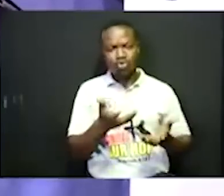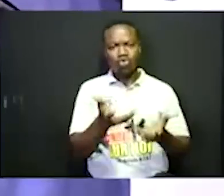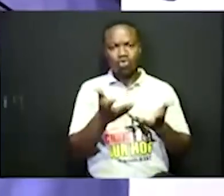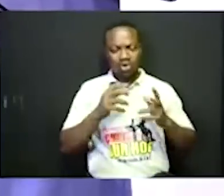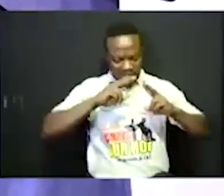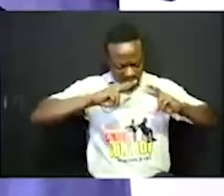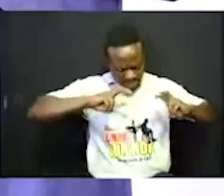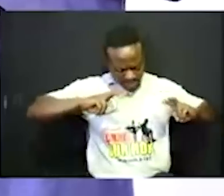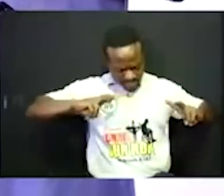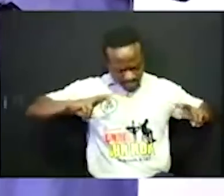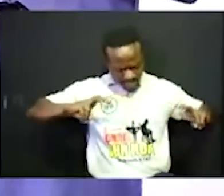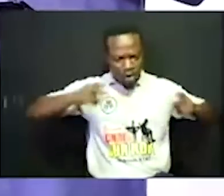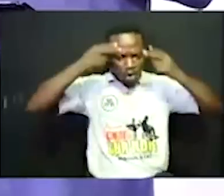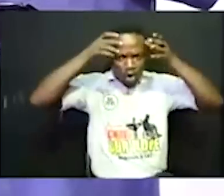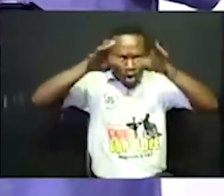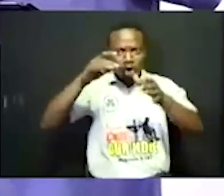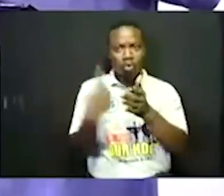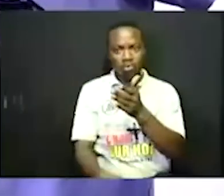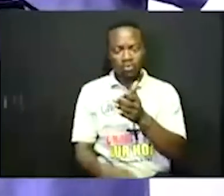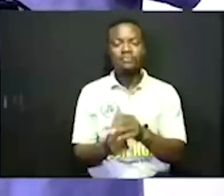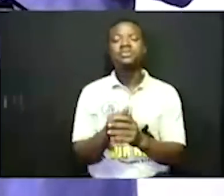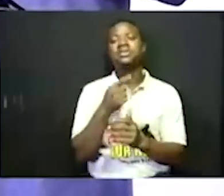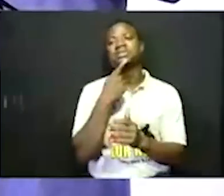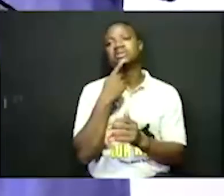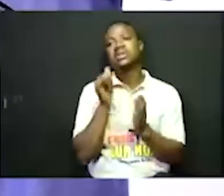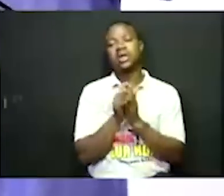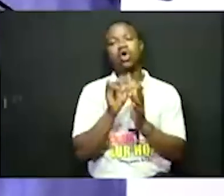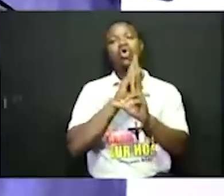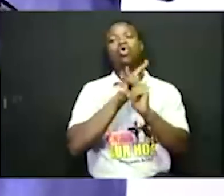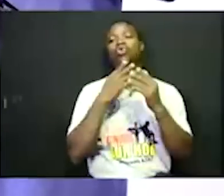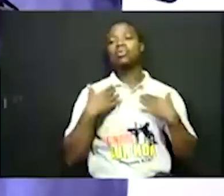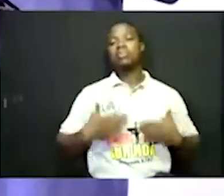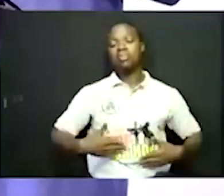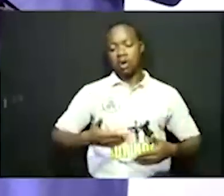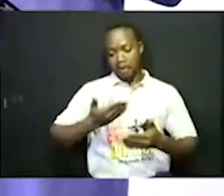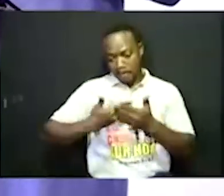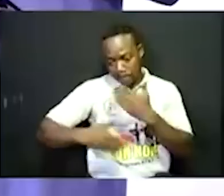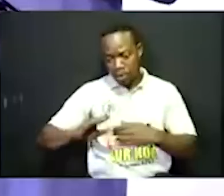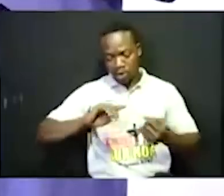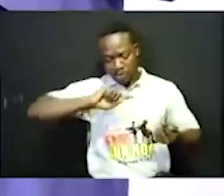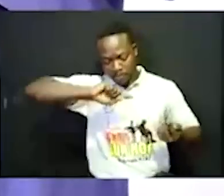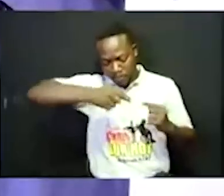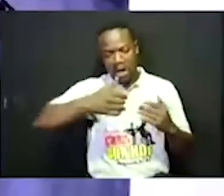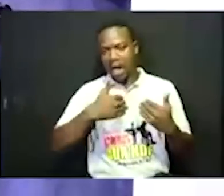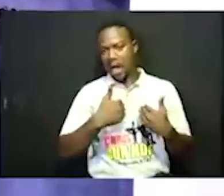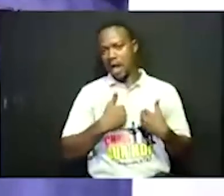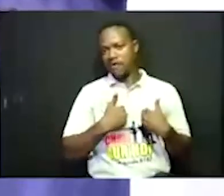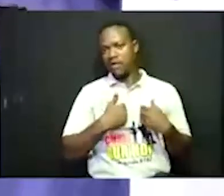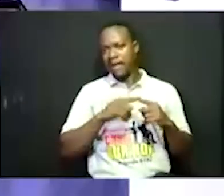bitterness. And then we also said no one is born bitter. But bitterness is caused